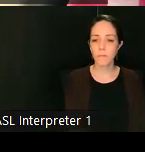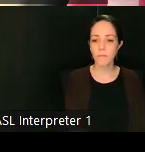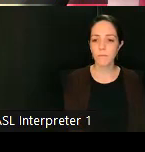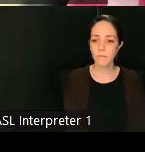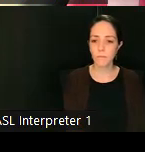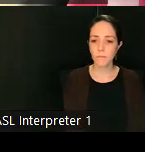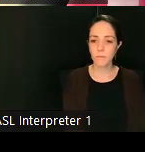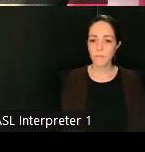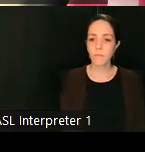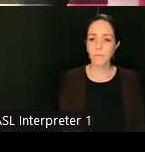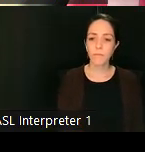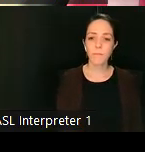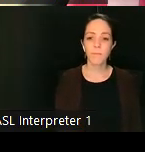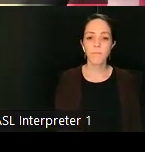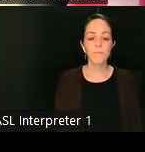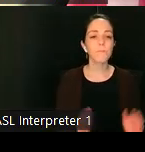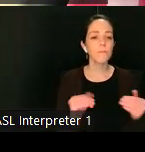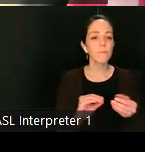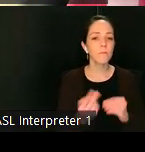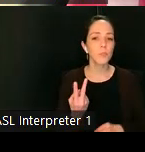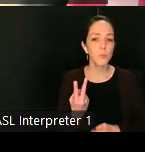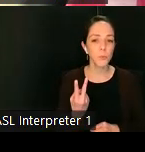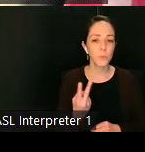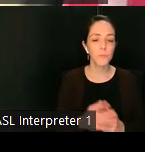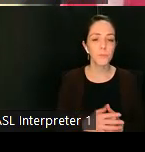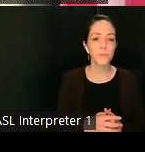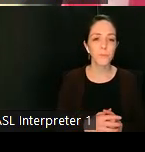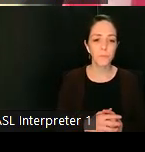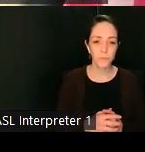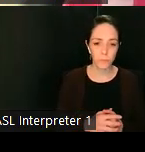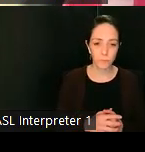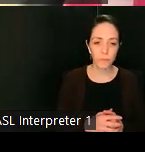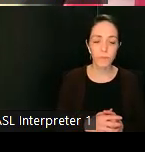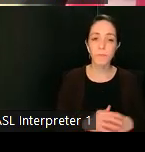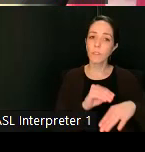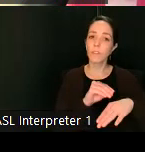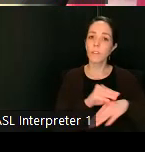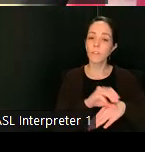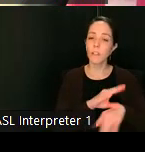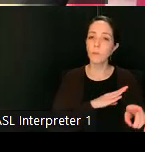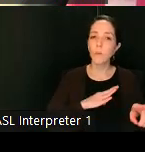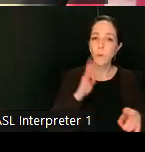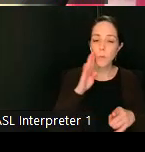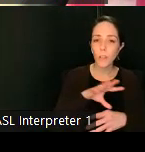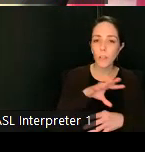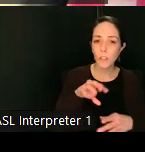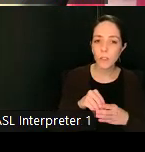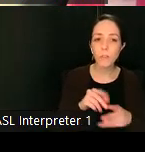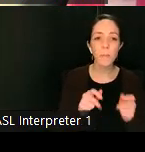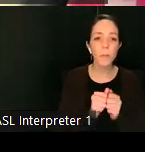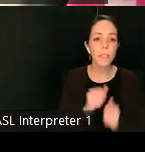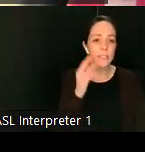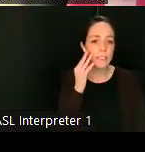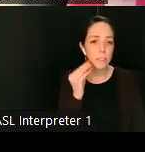Number two, subject matter expertise. The advisory board shall include people experienced with the